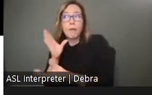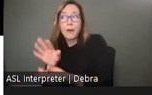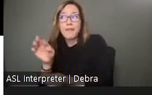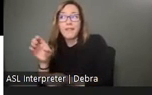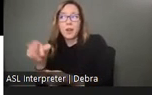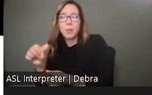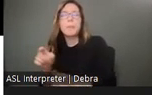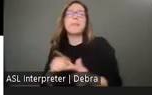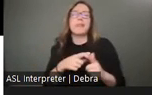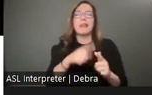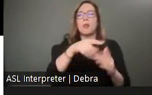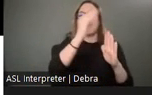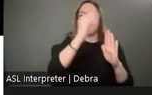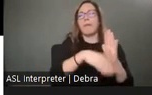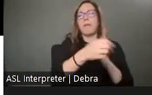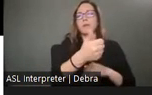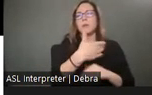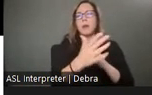the application as well.